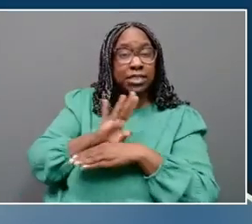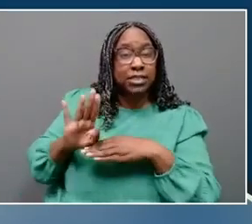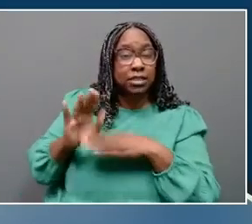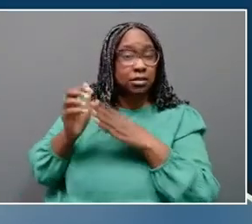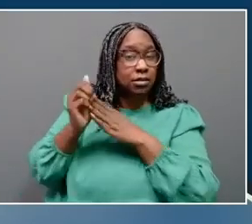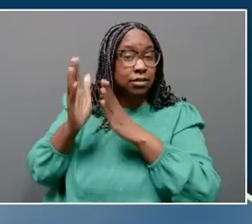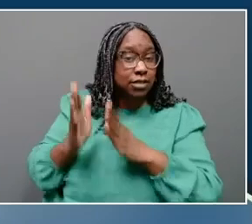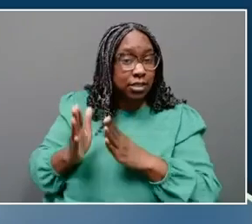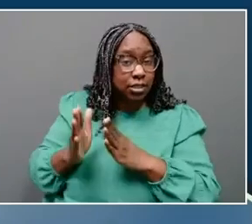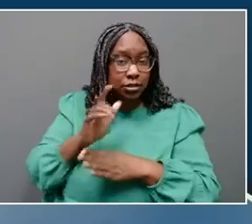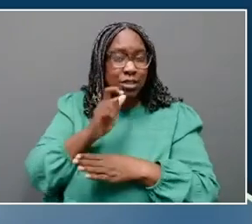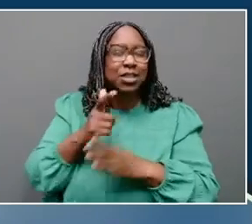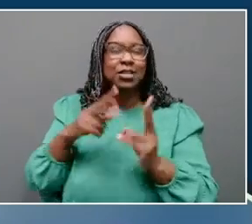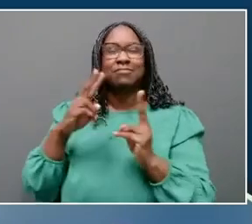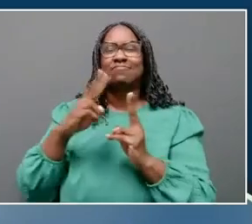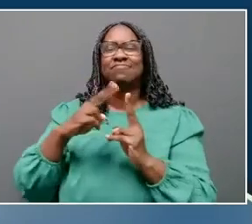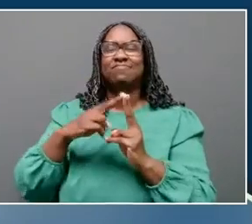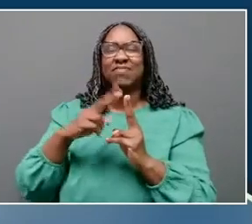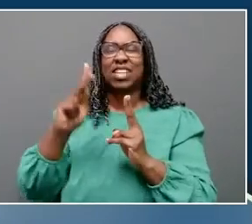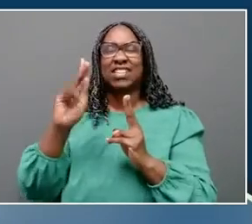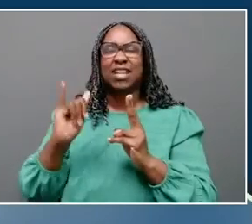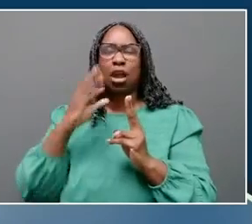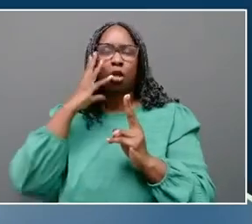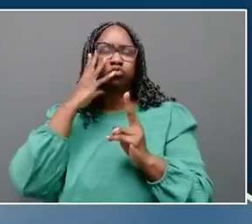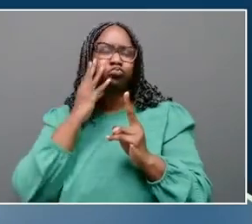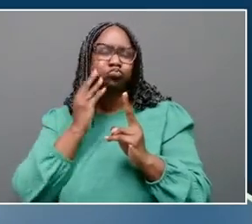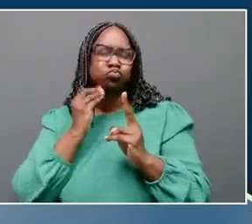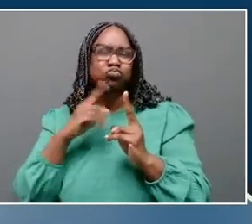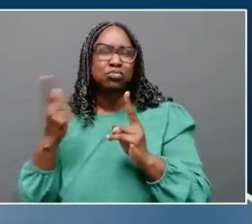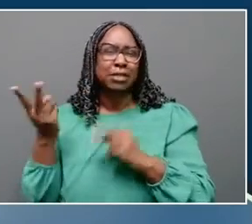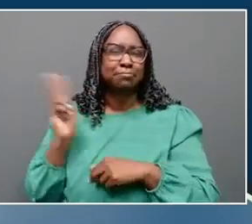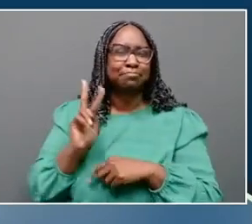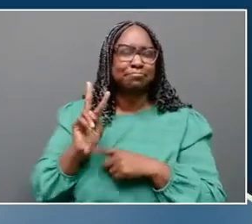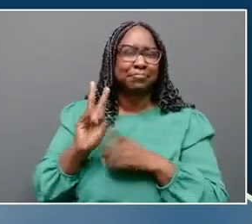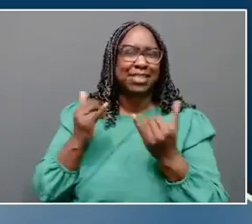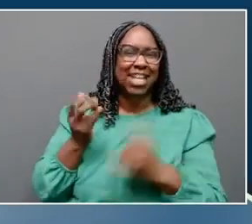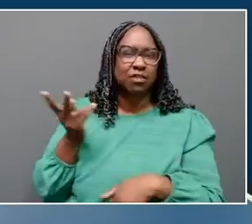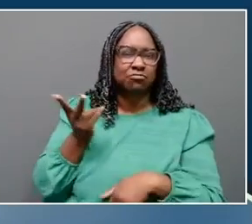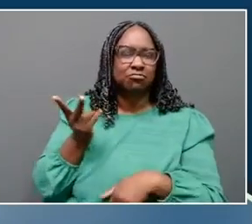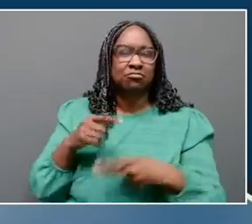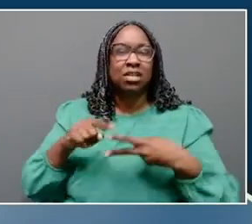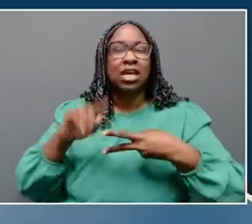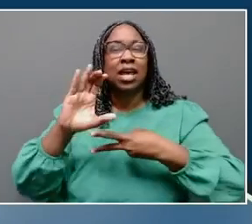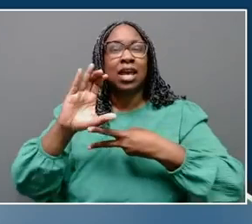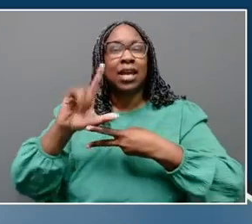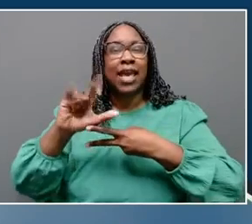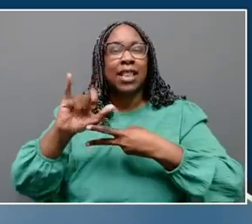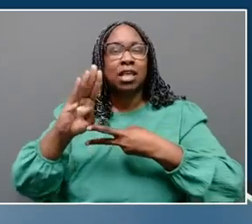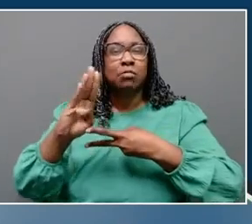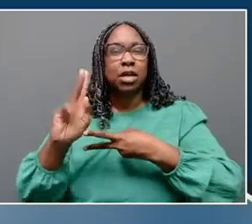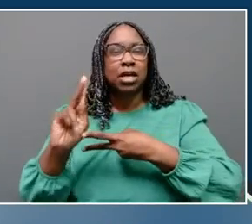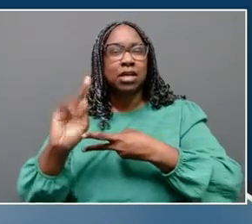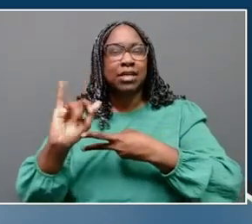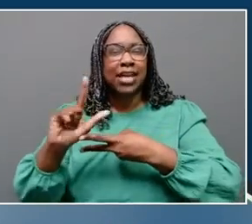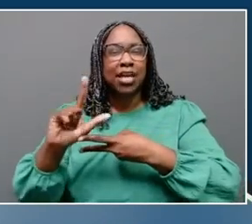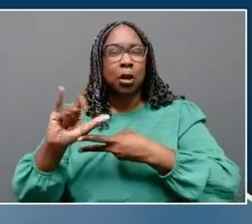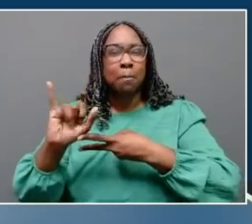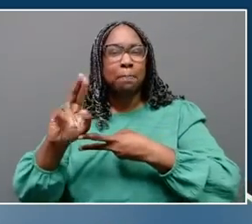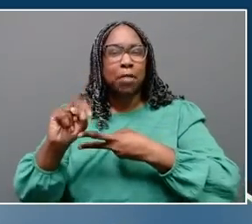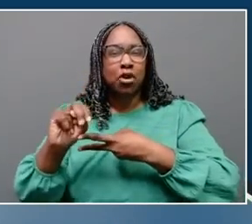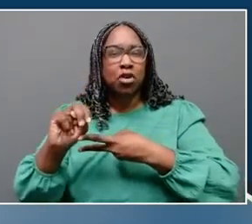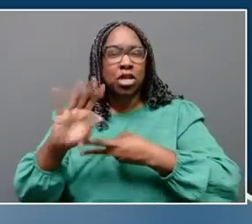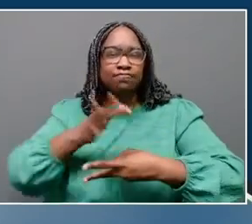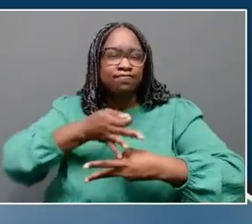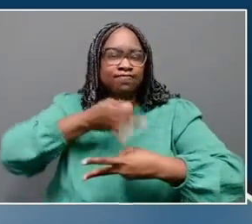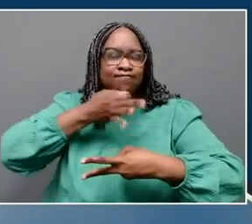Kentucky bourbon industry veterans who have joined me here today. They are Caleb Kilburn, an internationally recognized master distiller, that is a